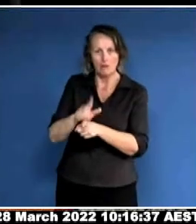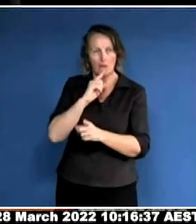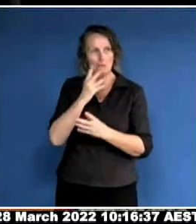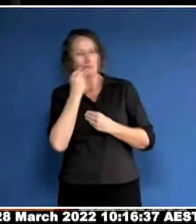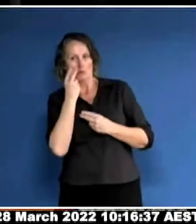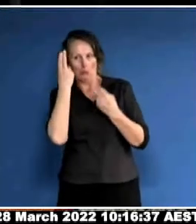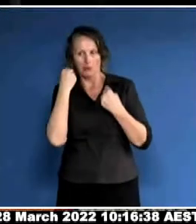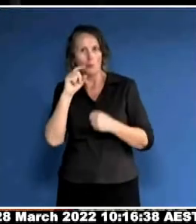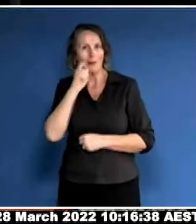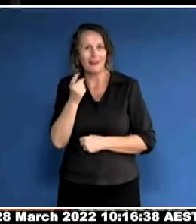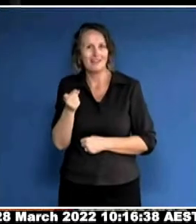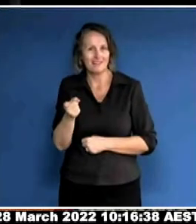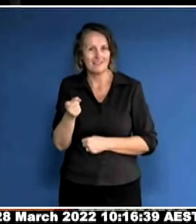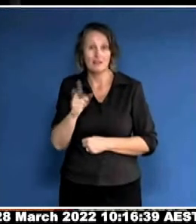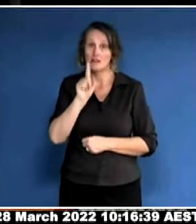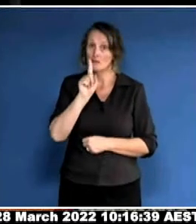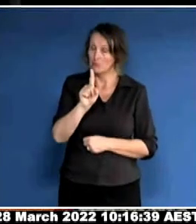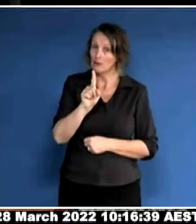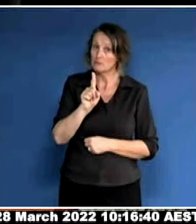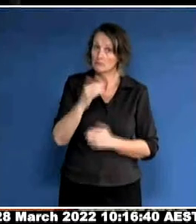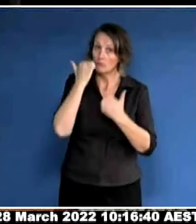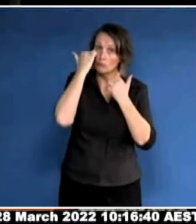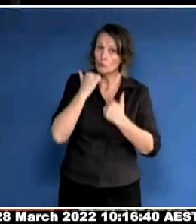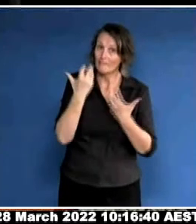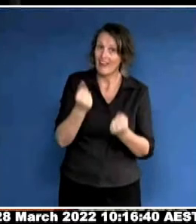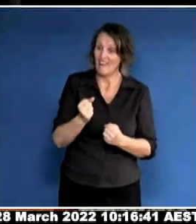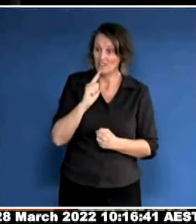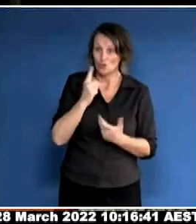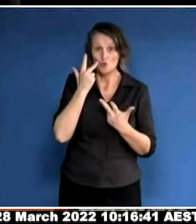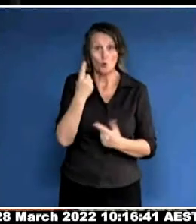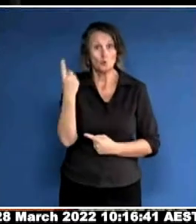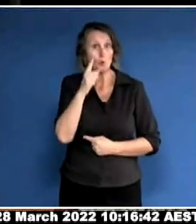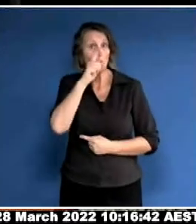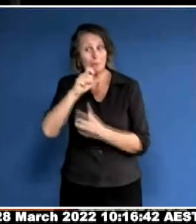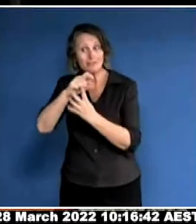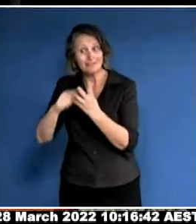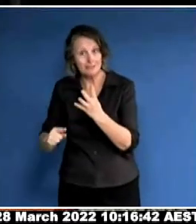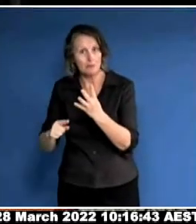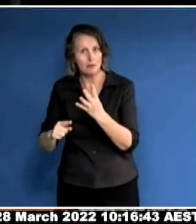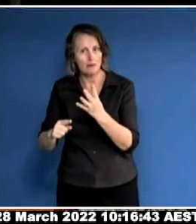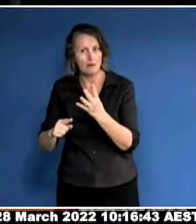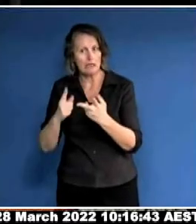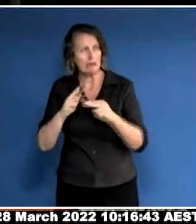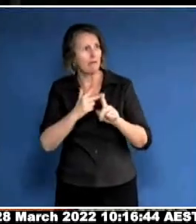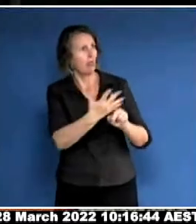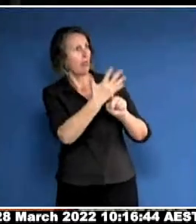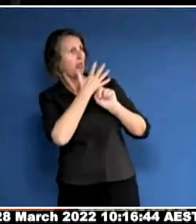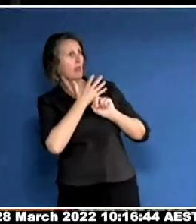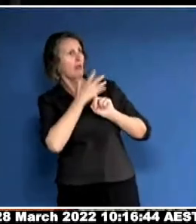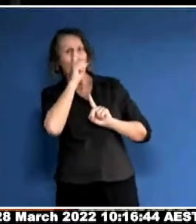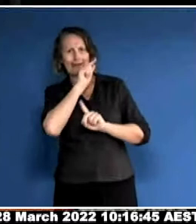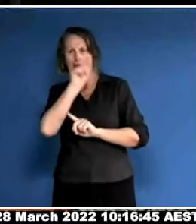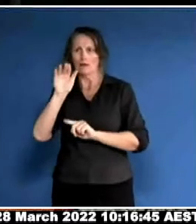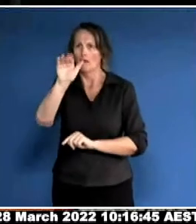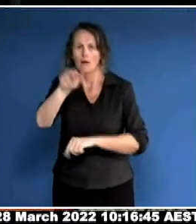though, shows to the contrary, people with disability can make reports. The